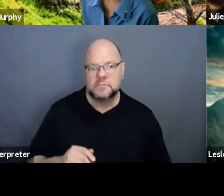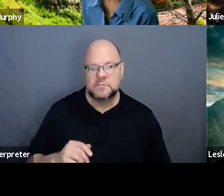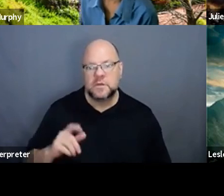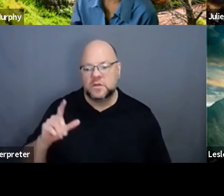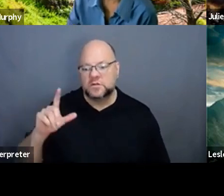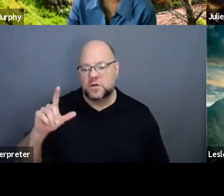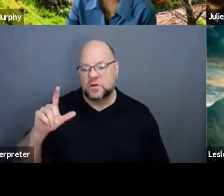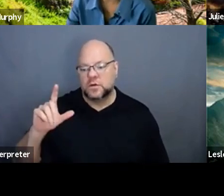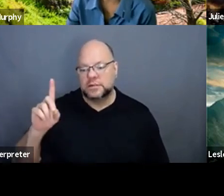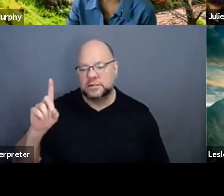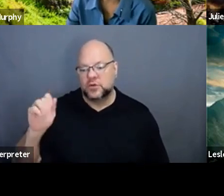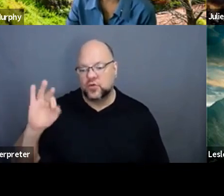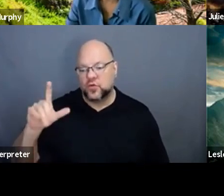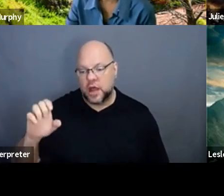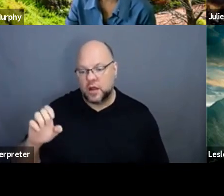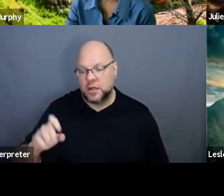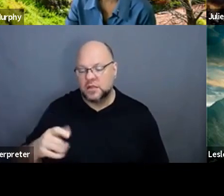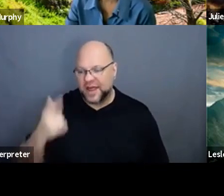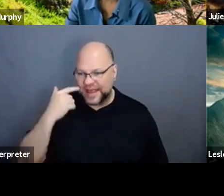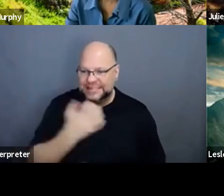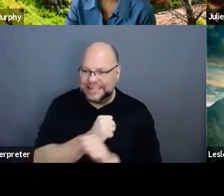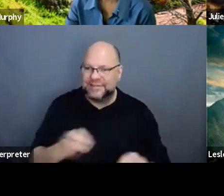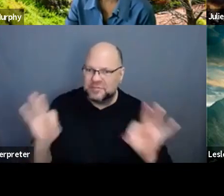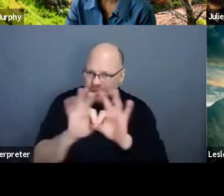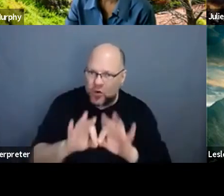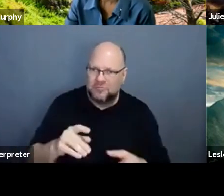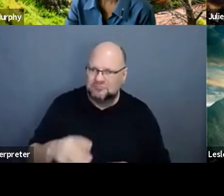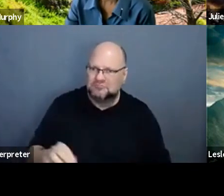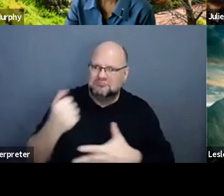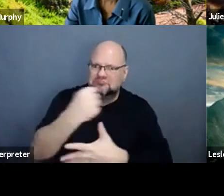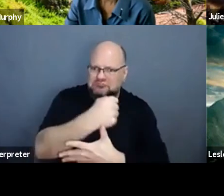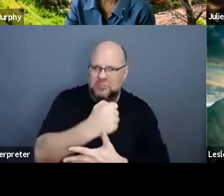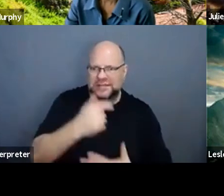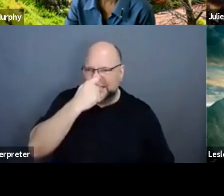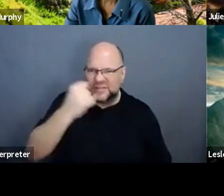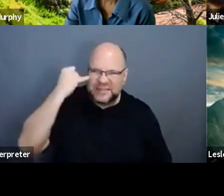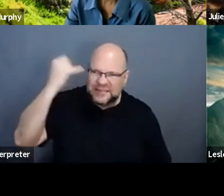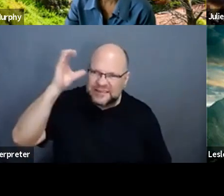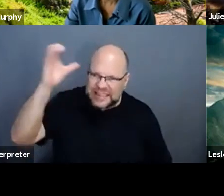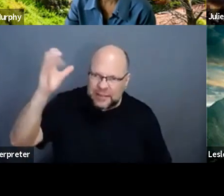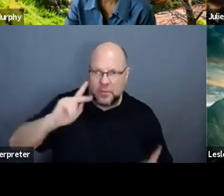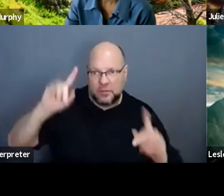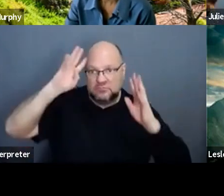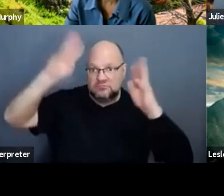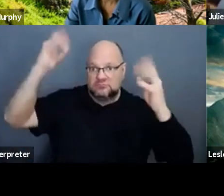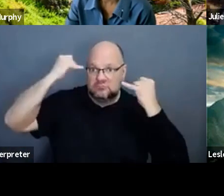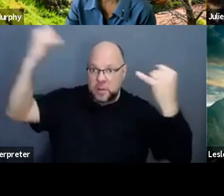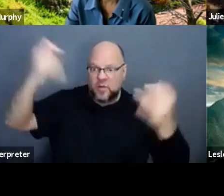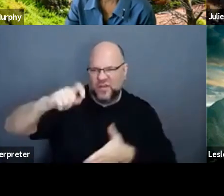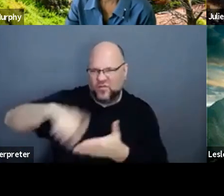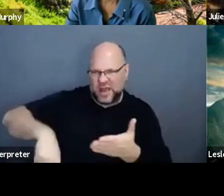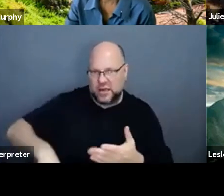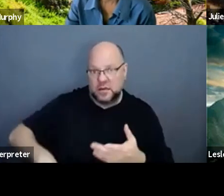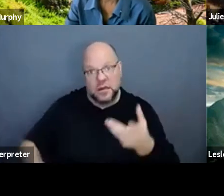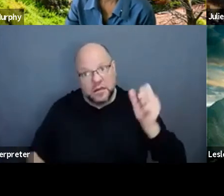because definitely safety and everything is a priority, but it's just interesting to see the interesting concept people are coming up with, or what they write. Yeah,